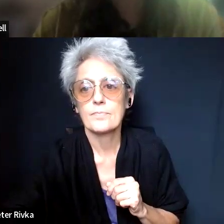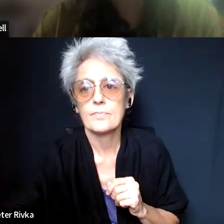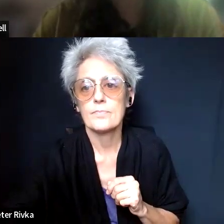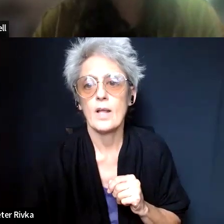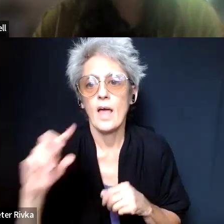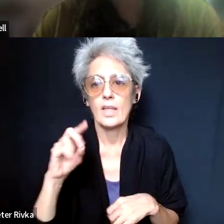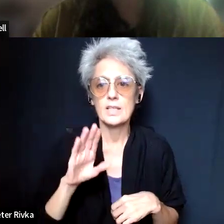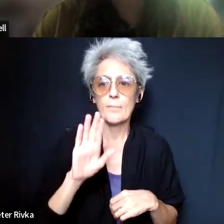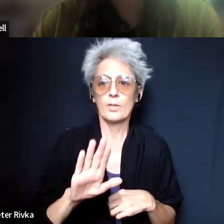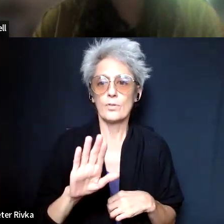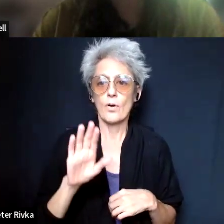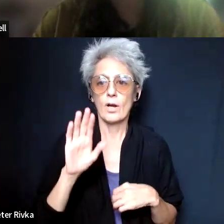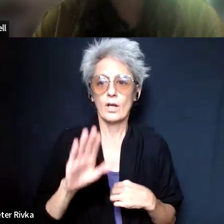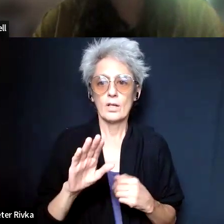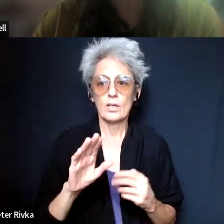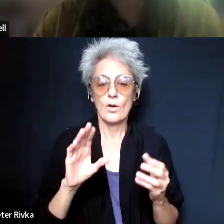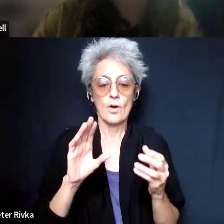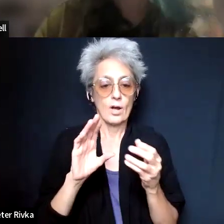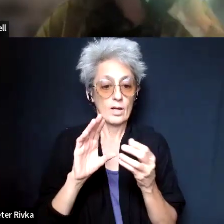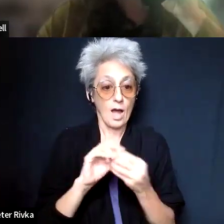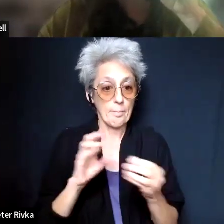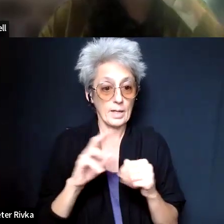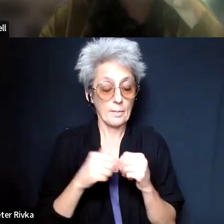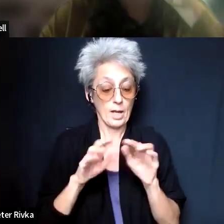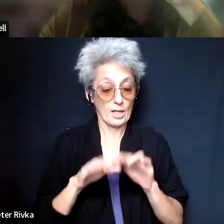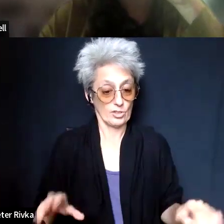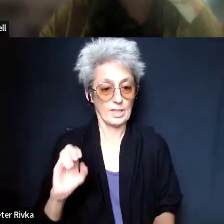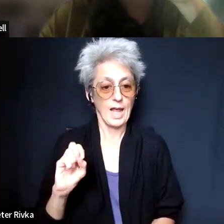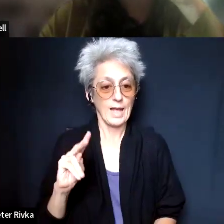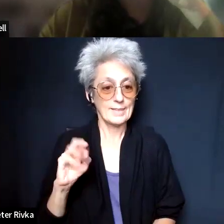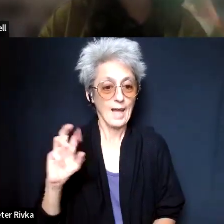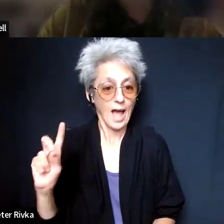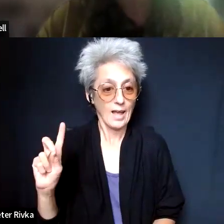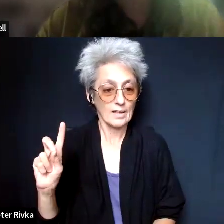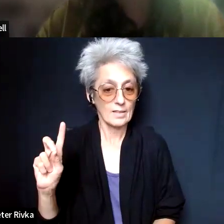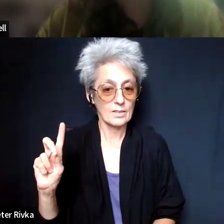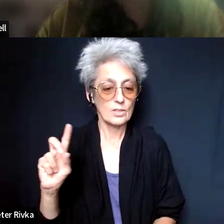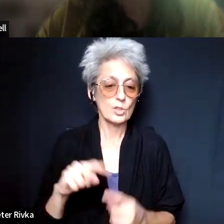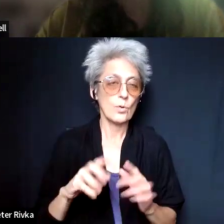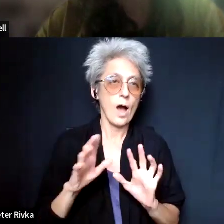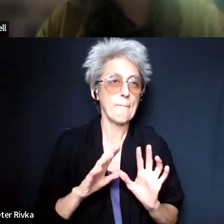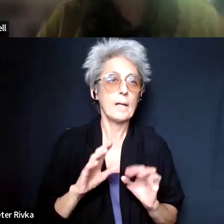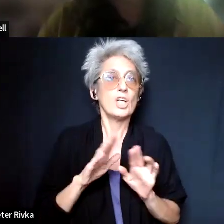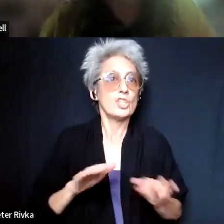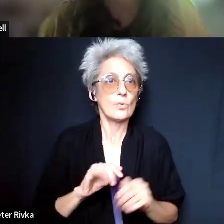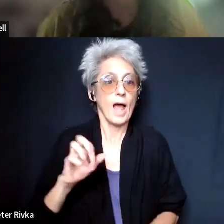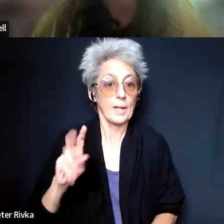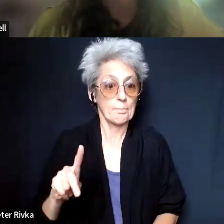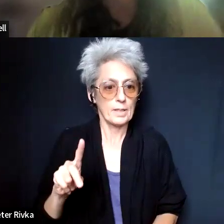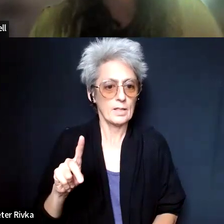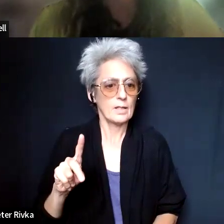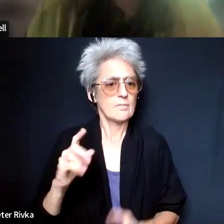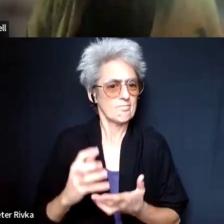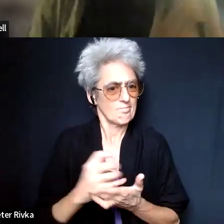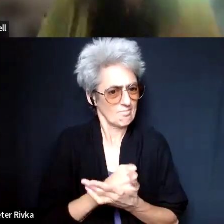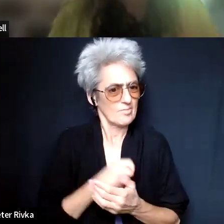about children being entitled to children with an IEP being entitled to special education till the age of